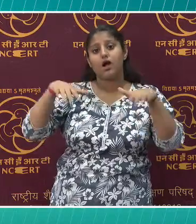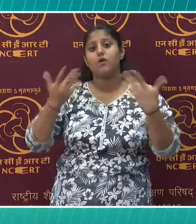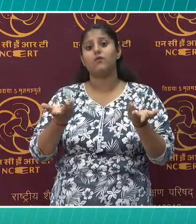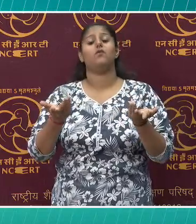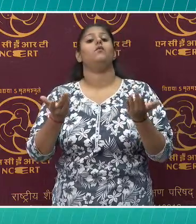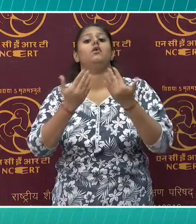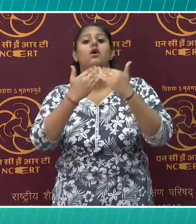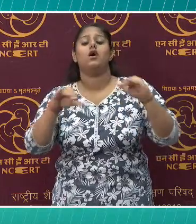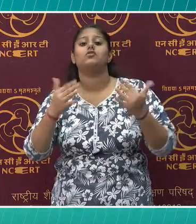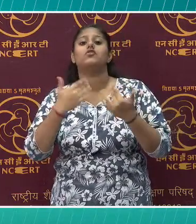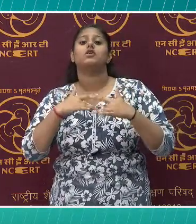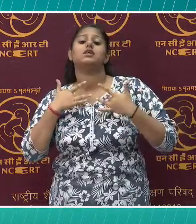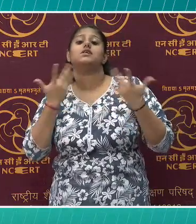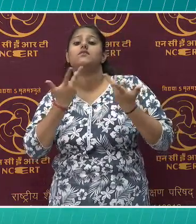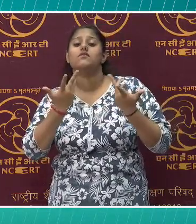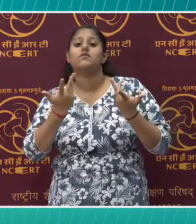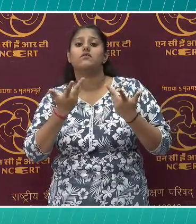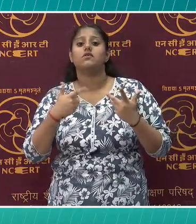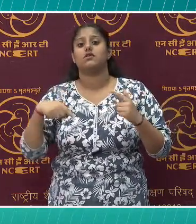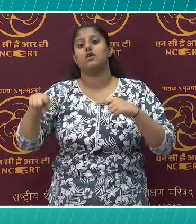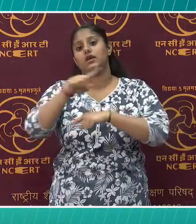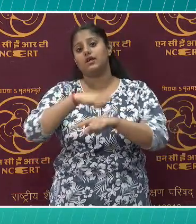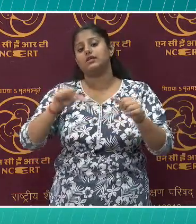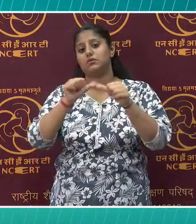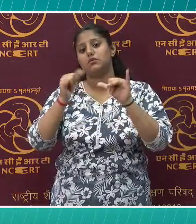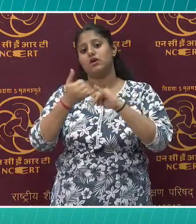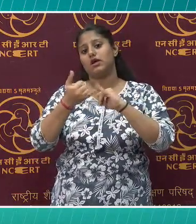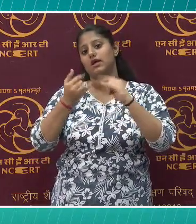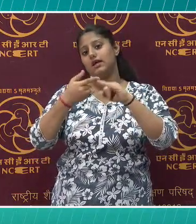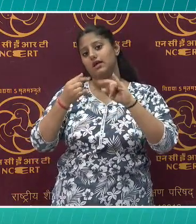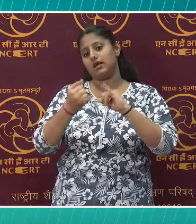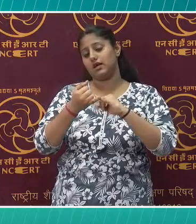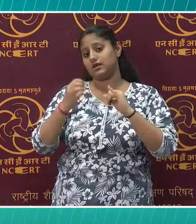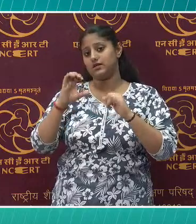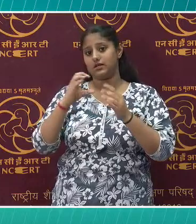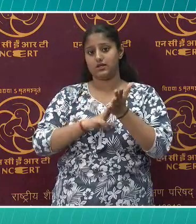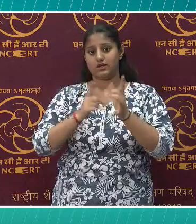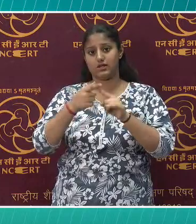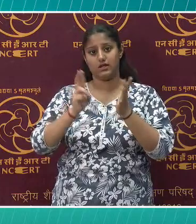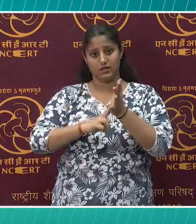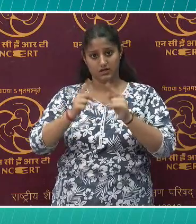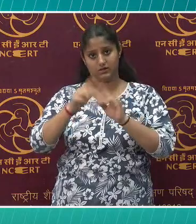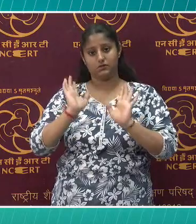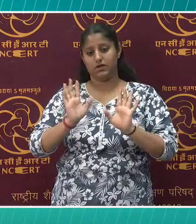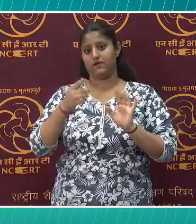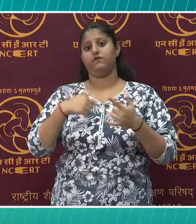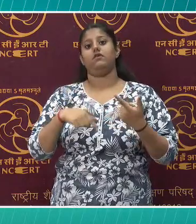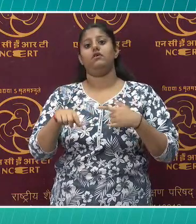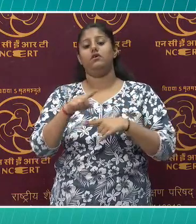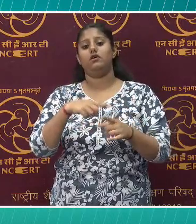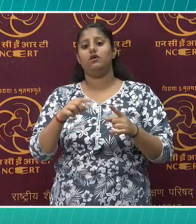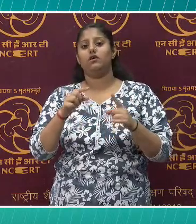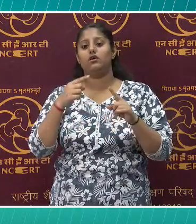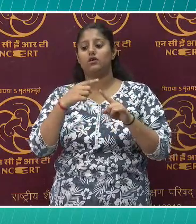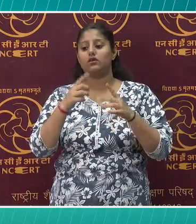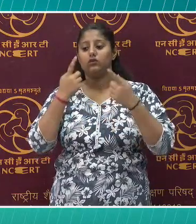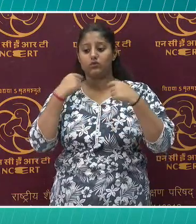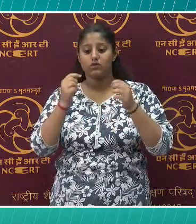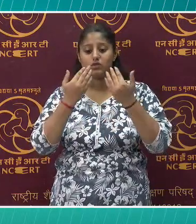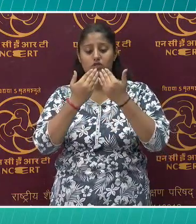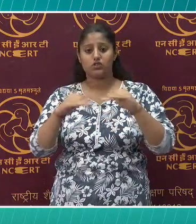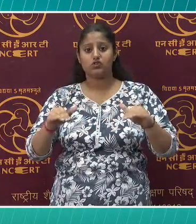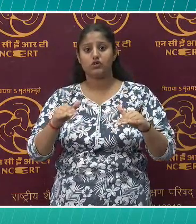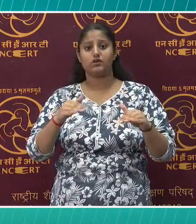child observes. So all these are part of your assessment. So make your rubrics and try to assess and give the child